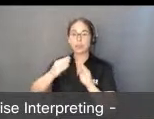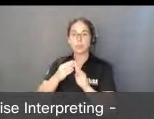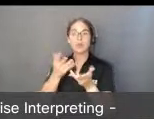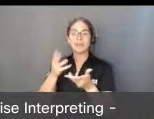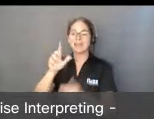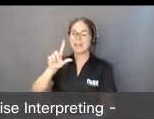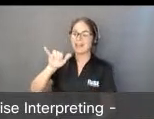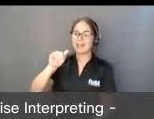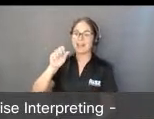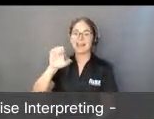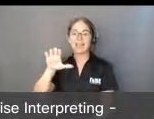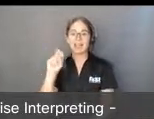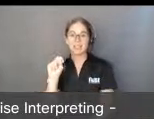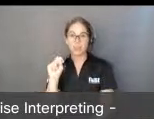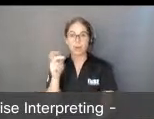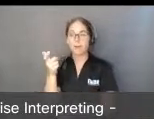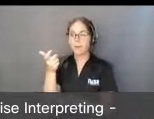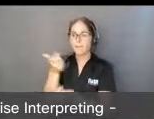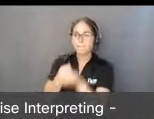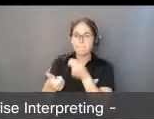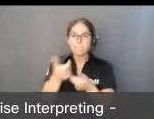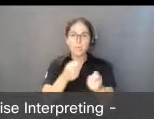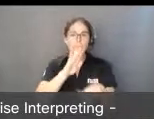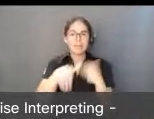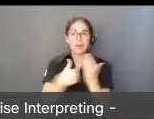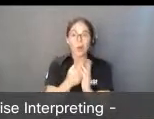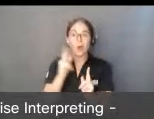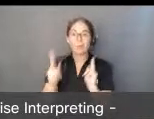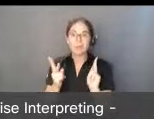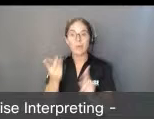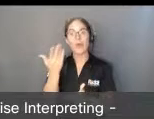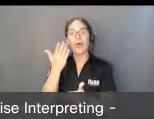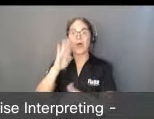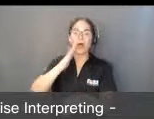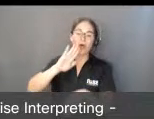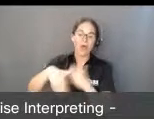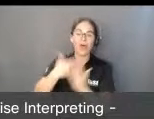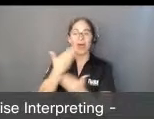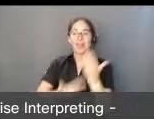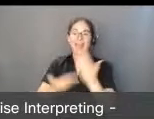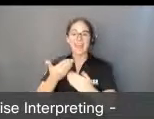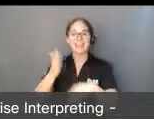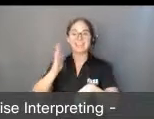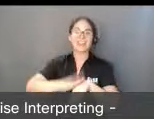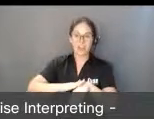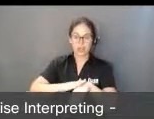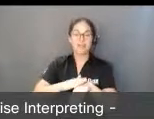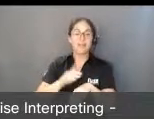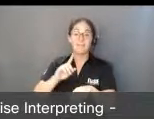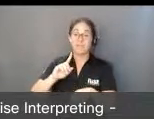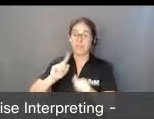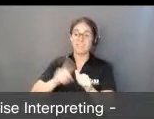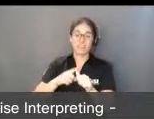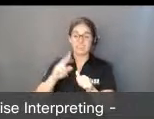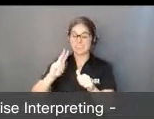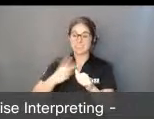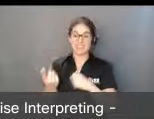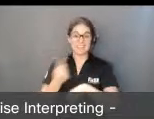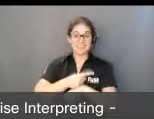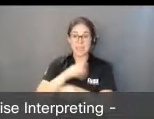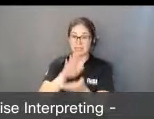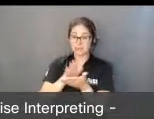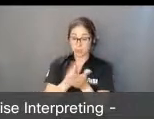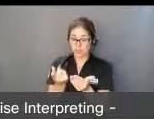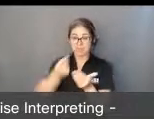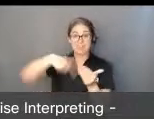pulling all people, you know, all hands on deck to try to get these students engaged, especially day one and day two next